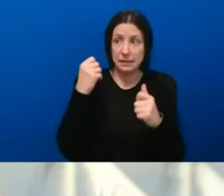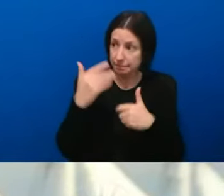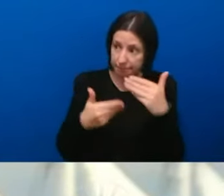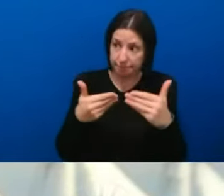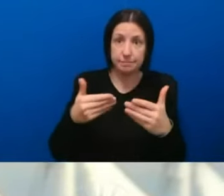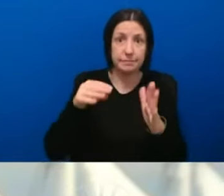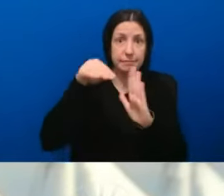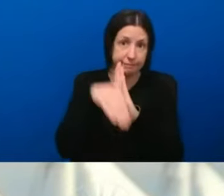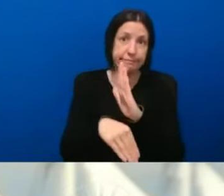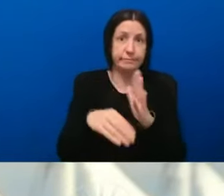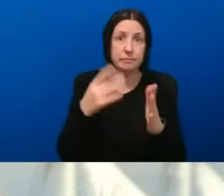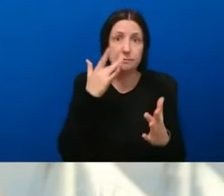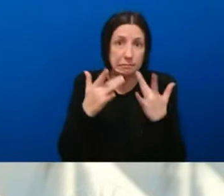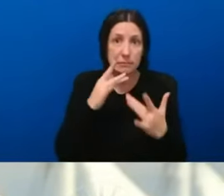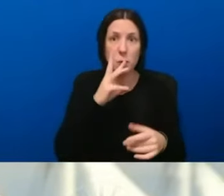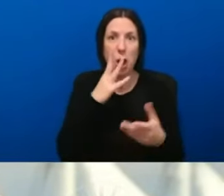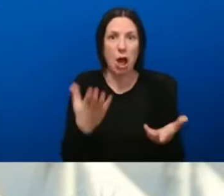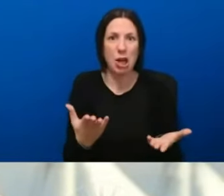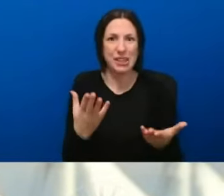rapidly?